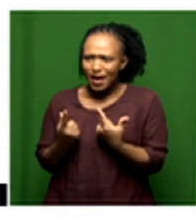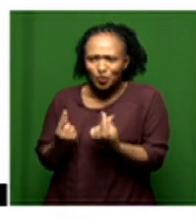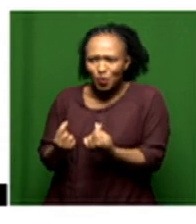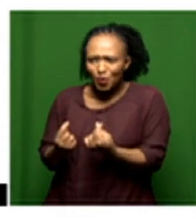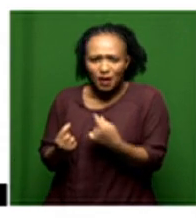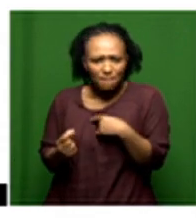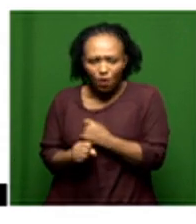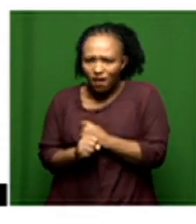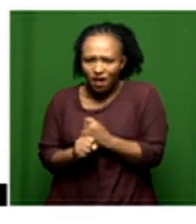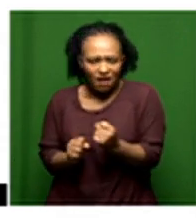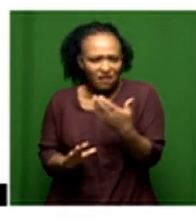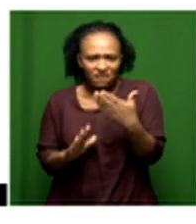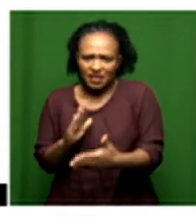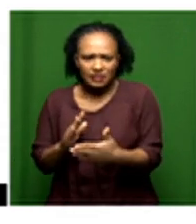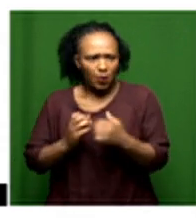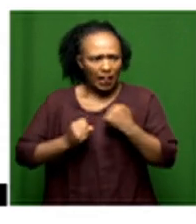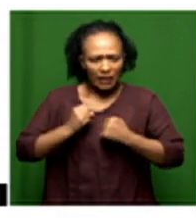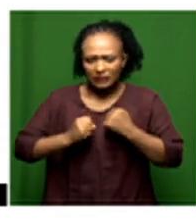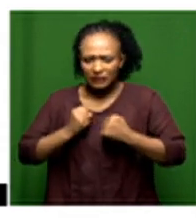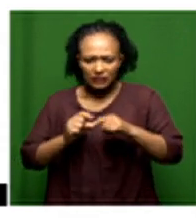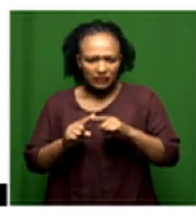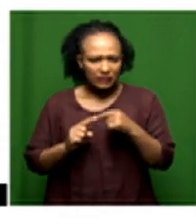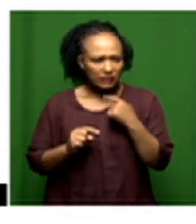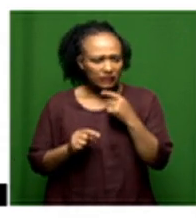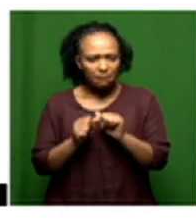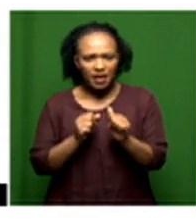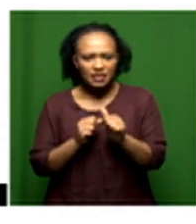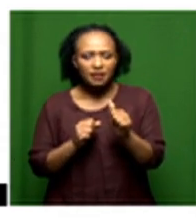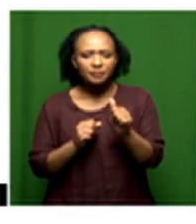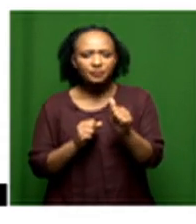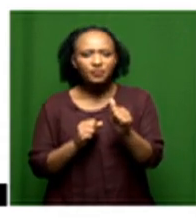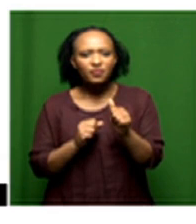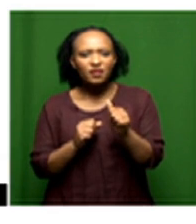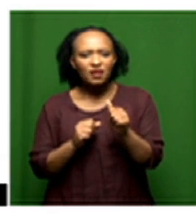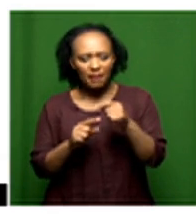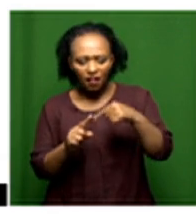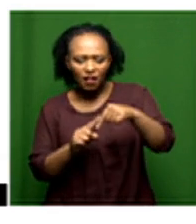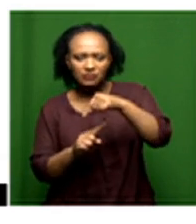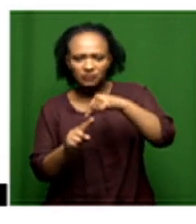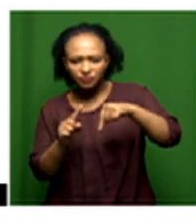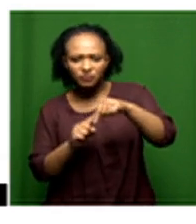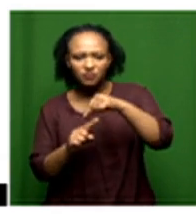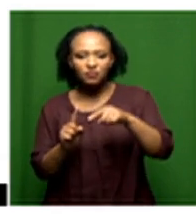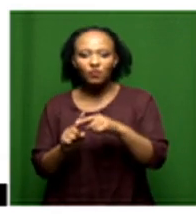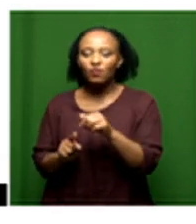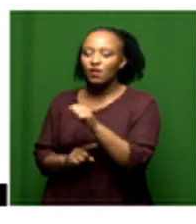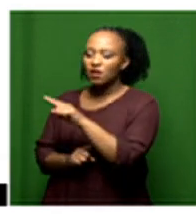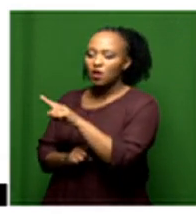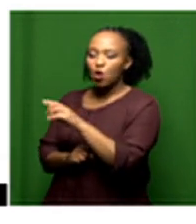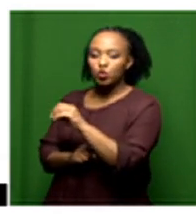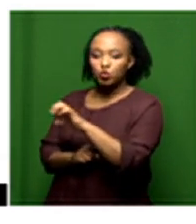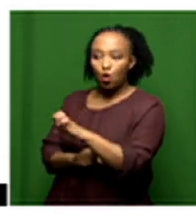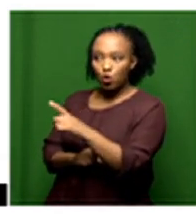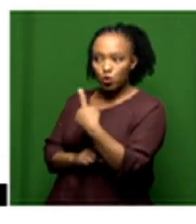I'm never going to finish. I mean, I sort of considered running in terms of parkrun, you know, so like a 10K. So just picking up from what you're